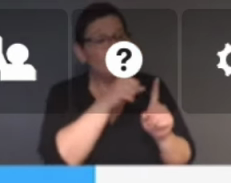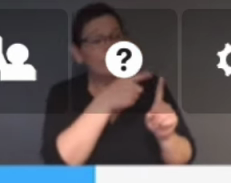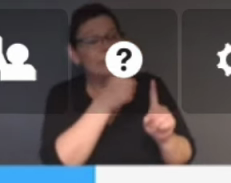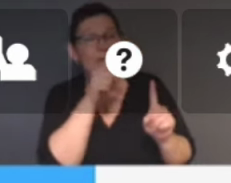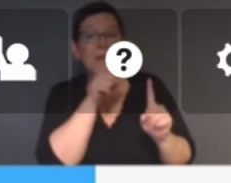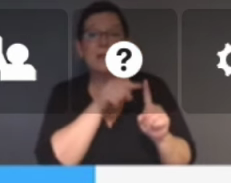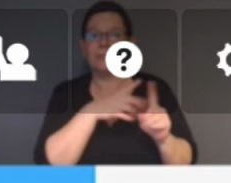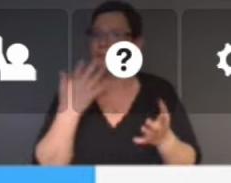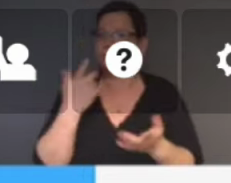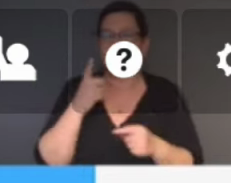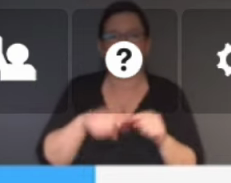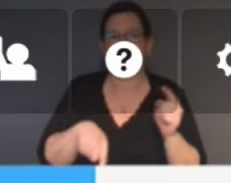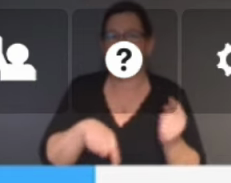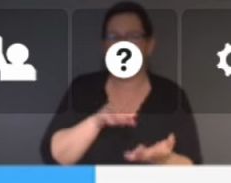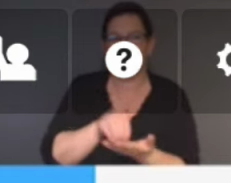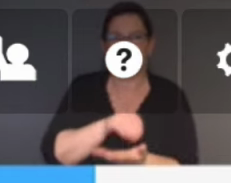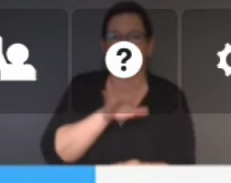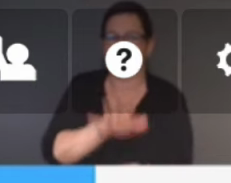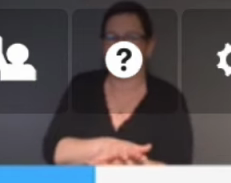return.